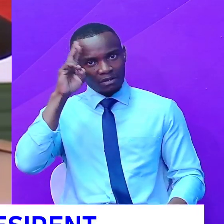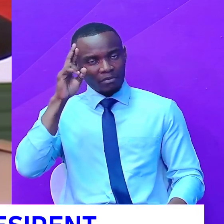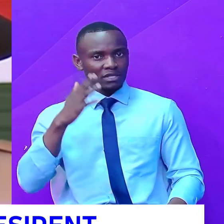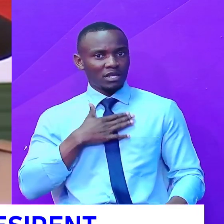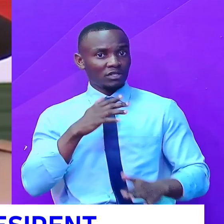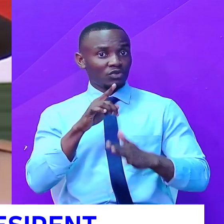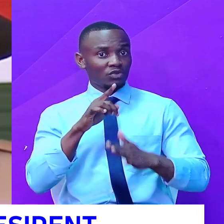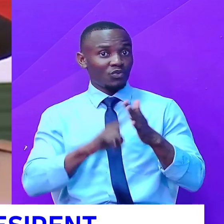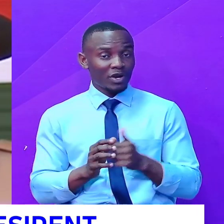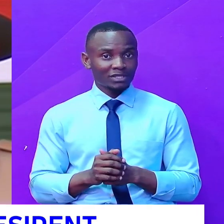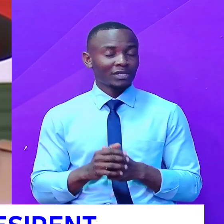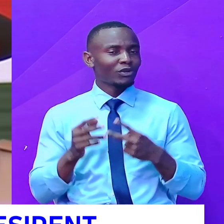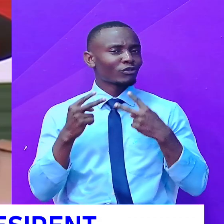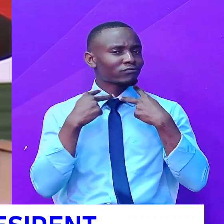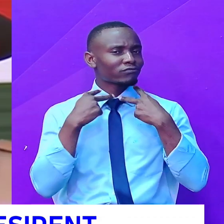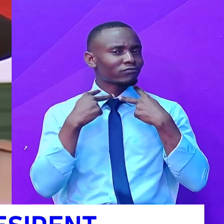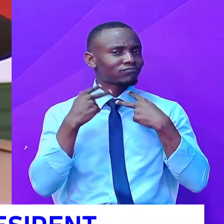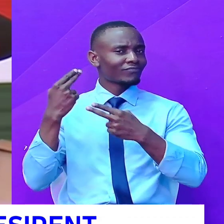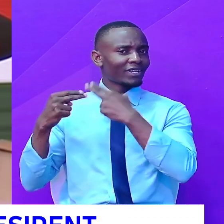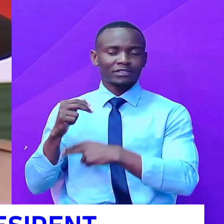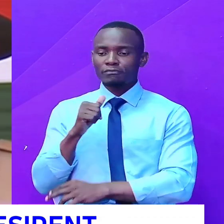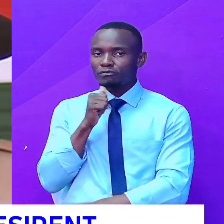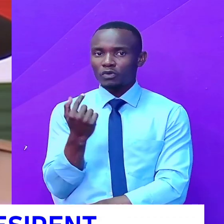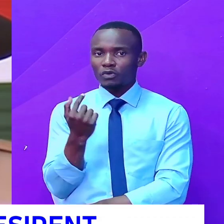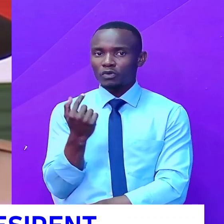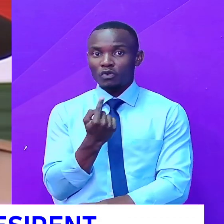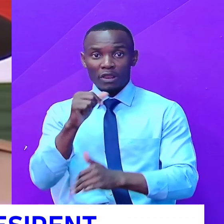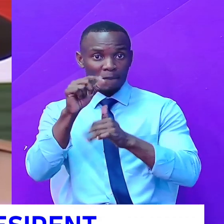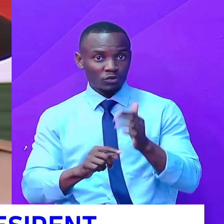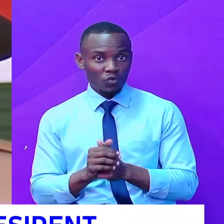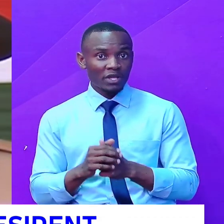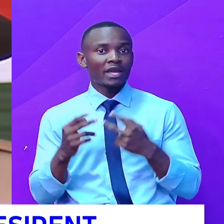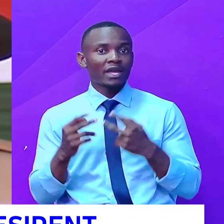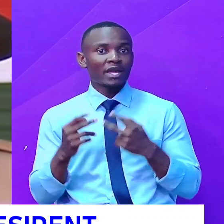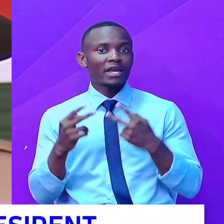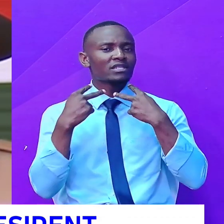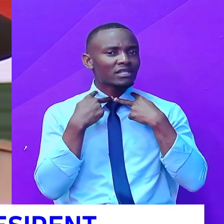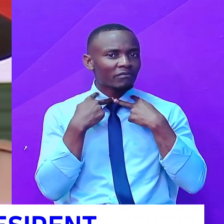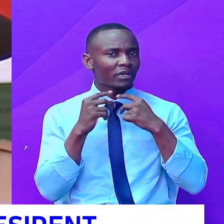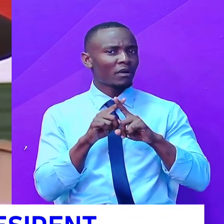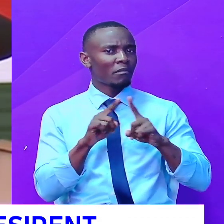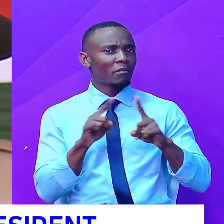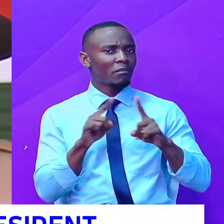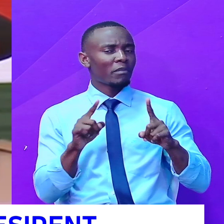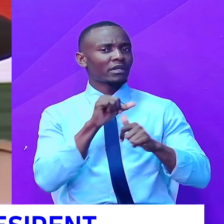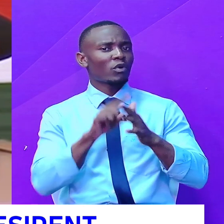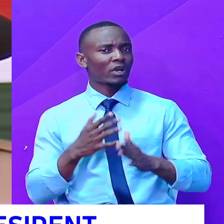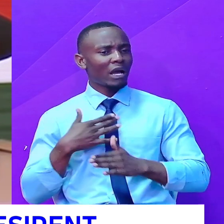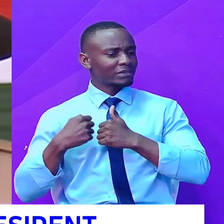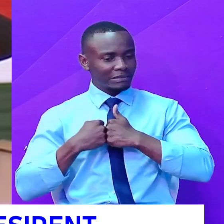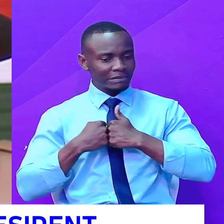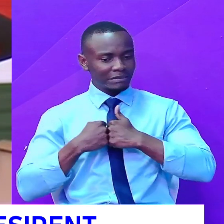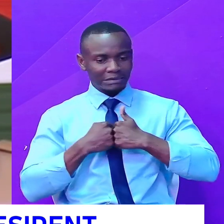just about enslavement, but also and above all about struggle, dignity,